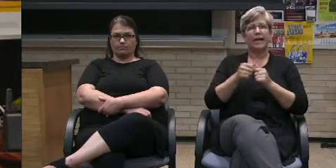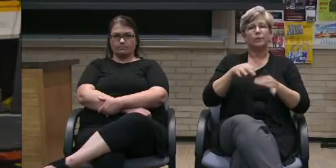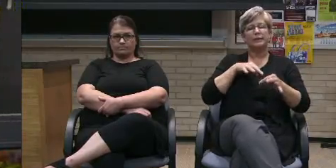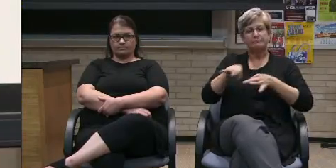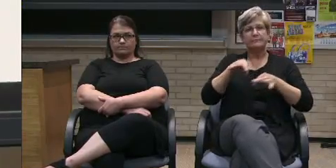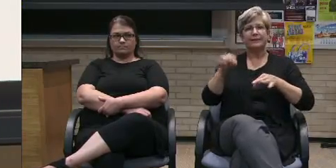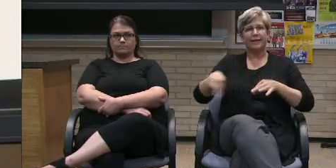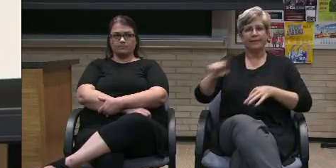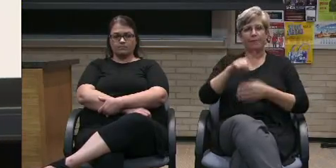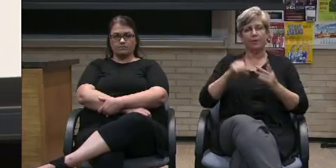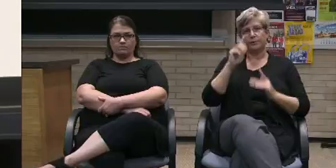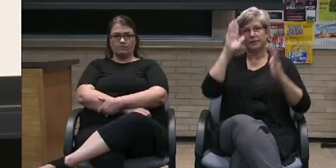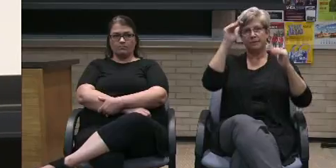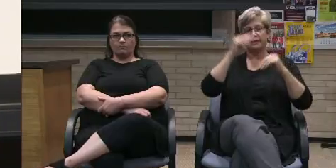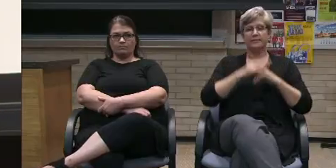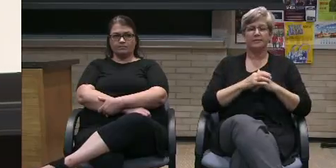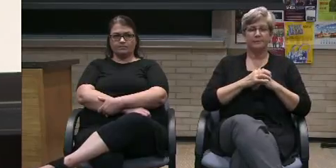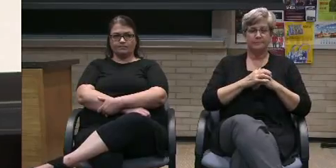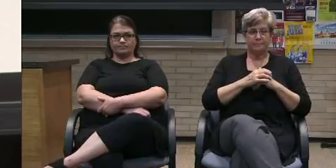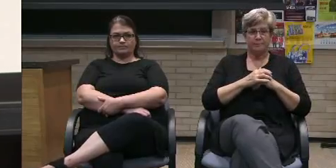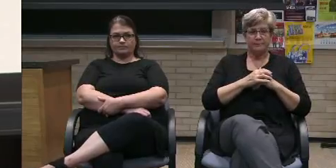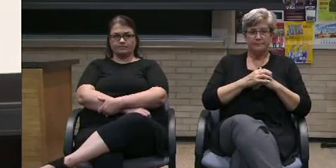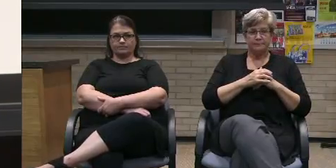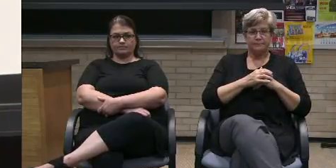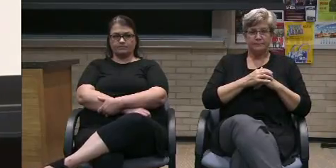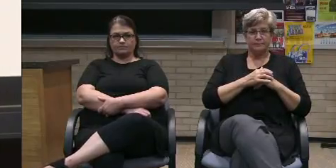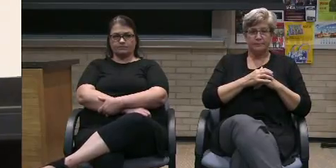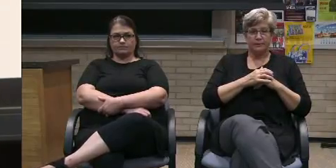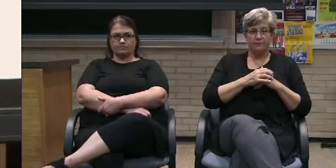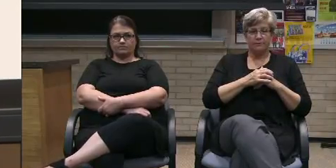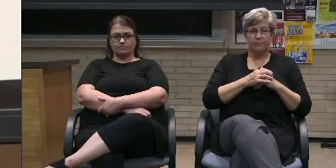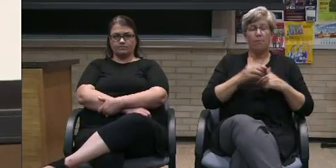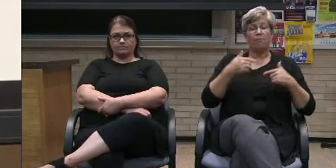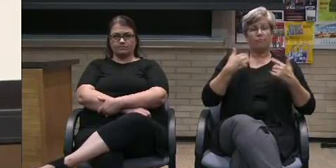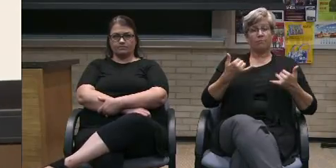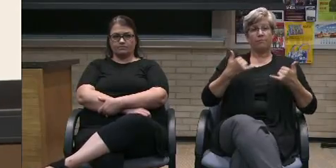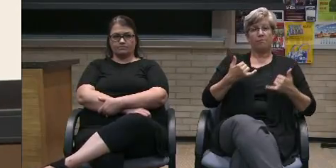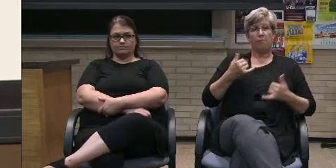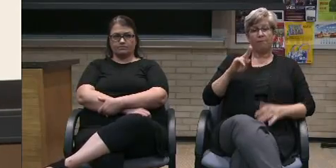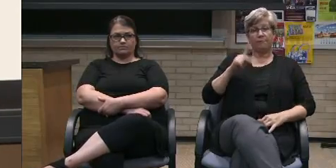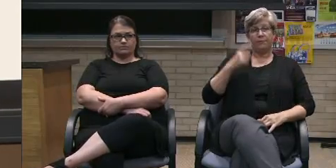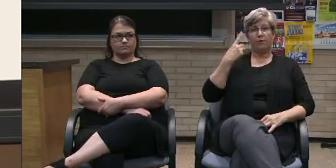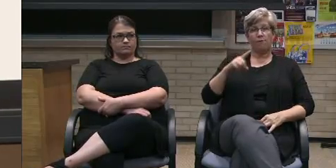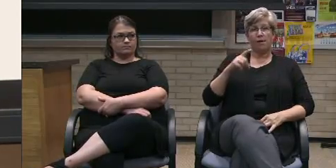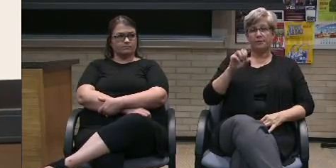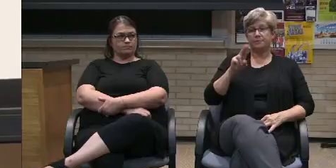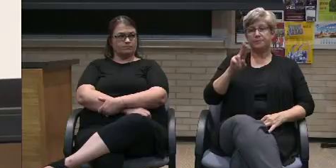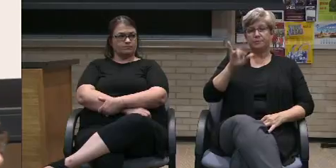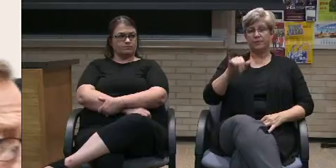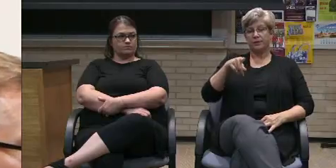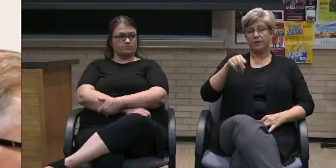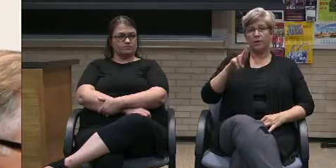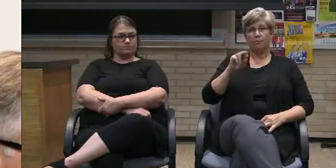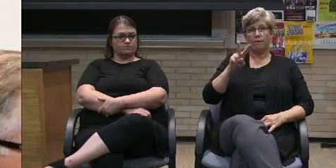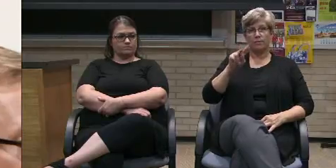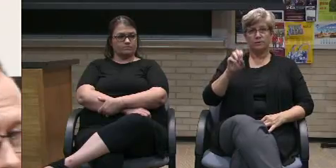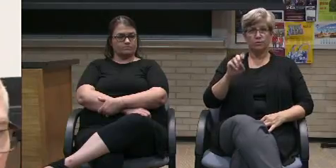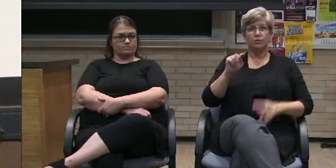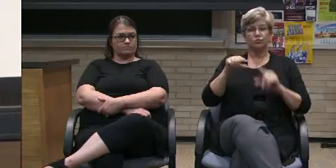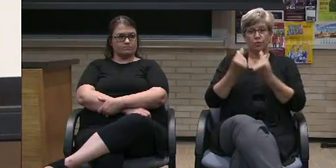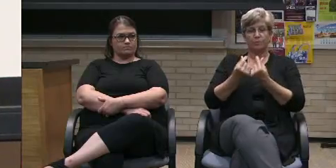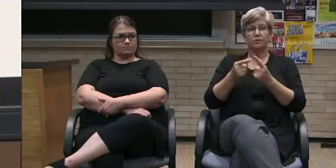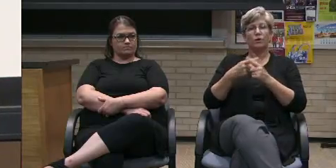has limited predictive validity. So I'm vice chair of the SUNY Provost group. As such, I'm responsible for the agenda. We